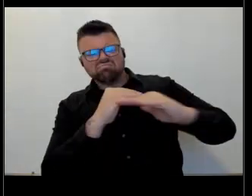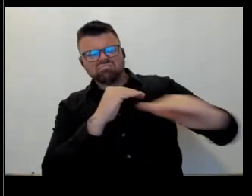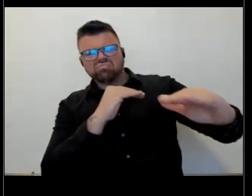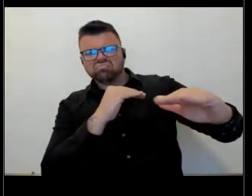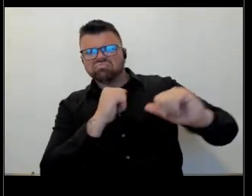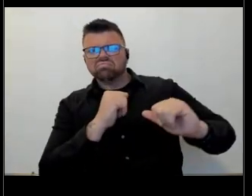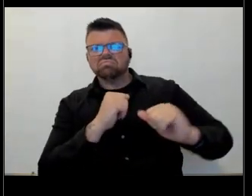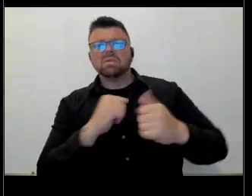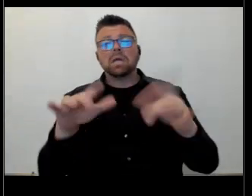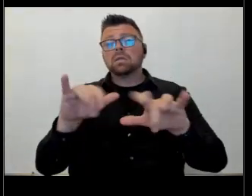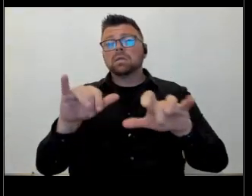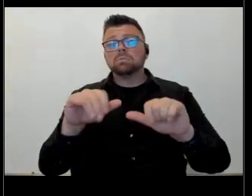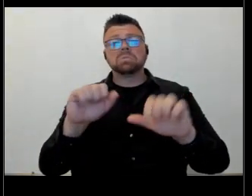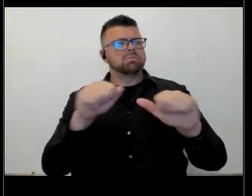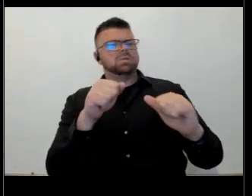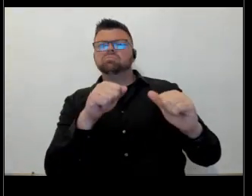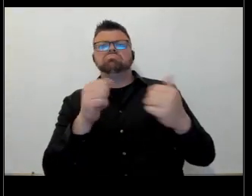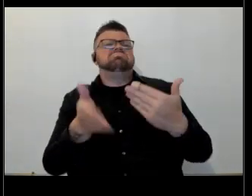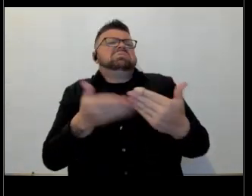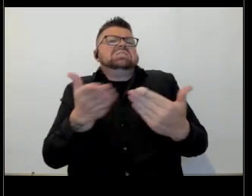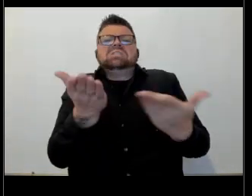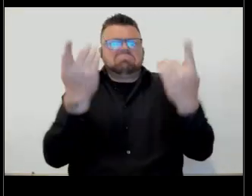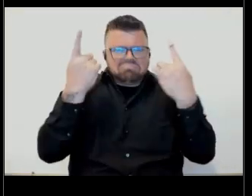and this can be easily achieved.